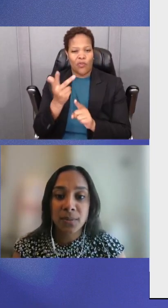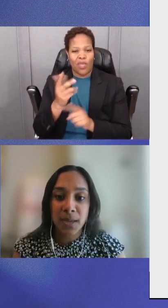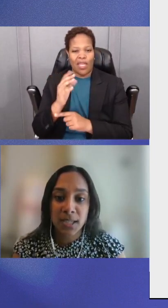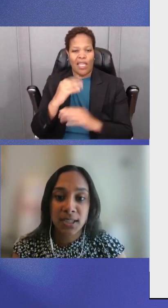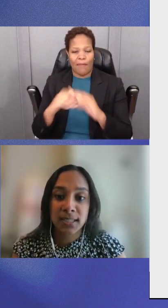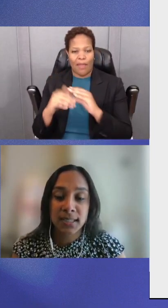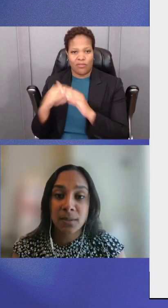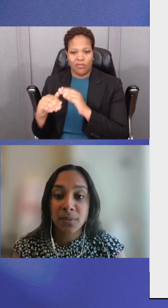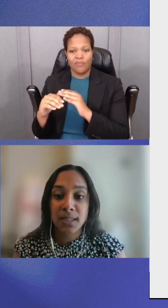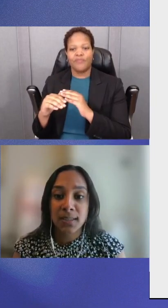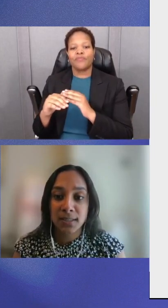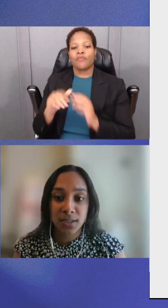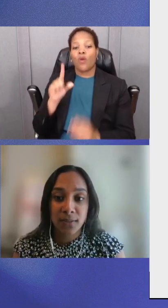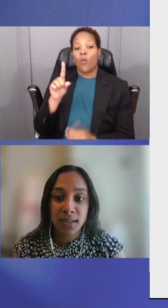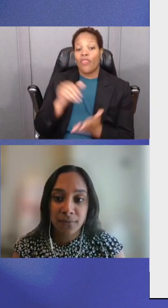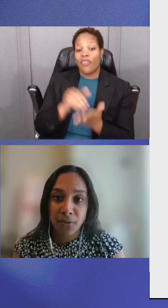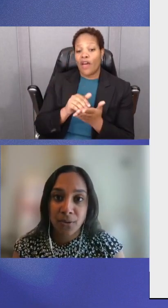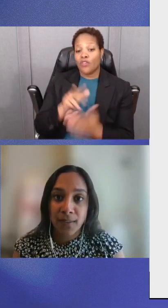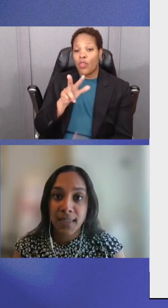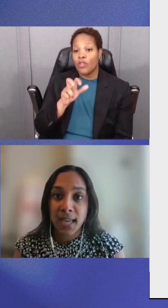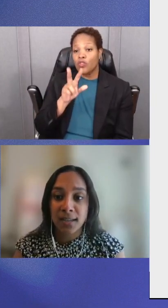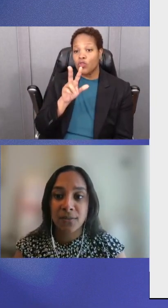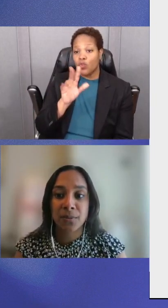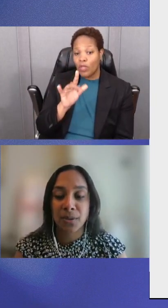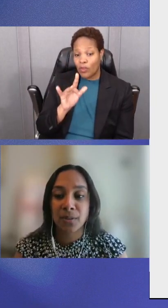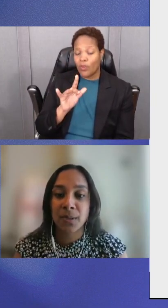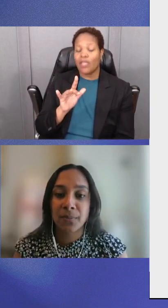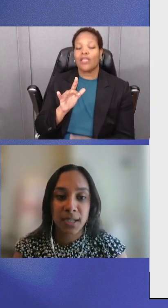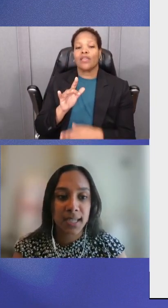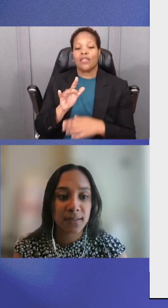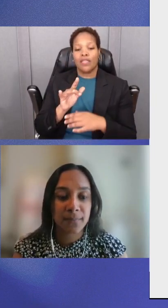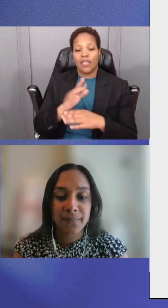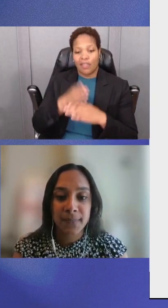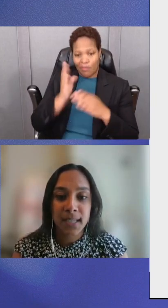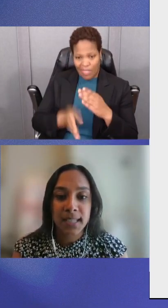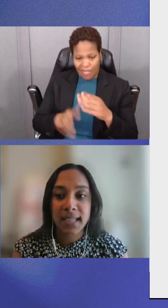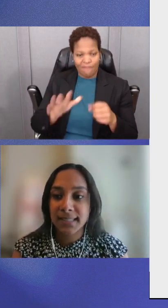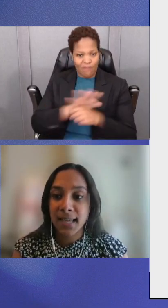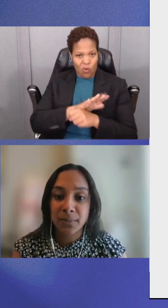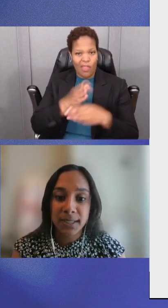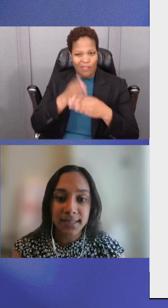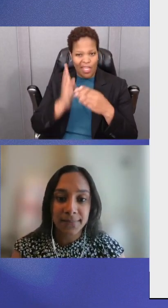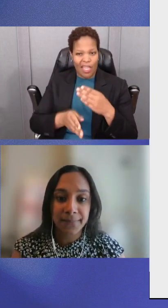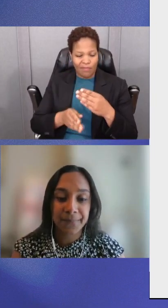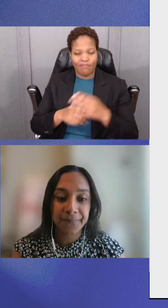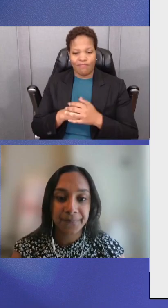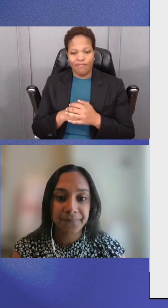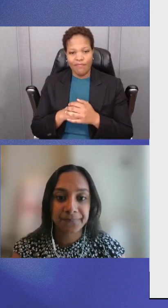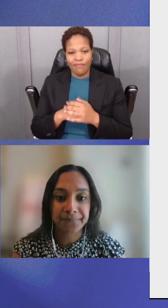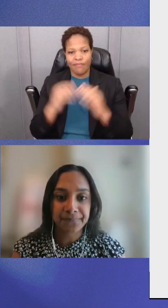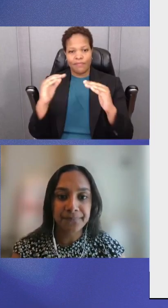1,323 patients completed the survey in full at the end of the recruitment period. Next slide, please.